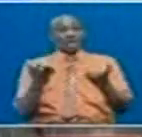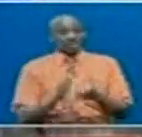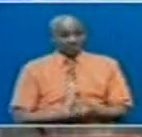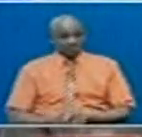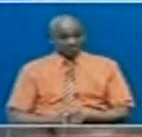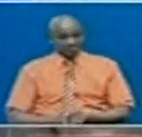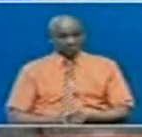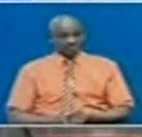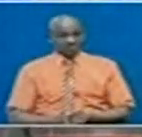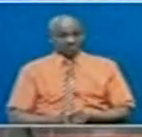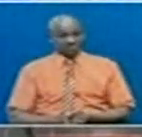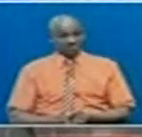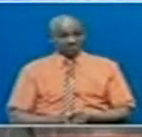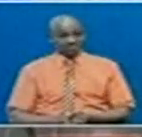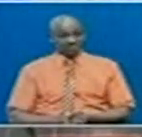300 years back.